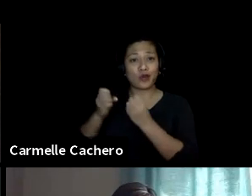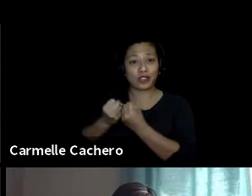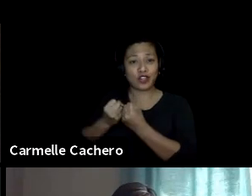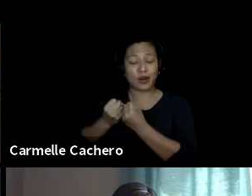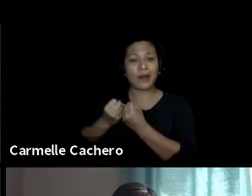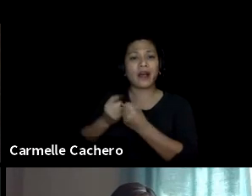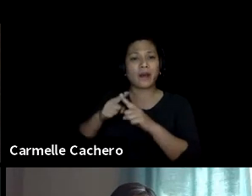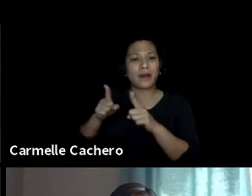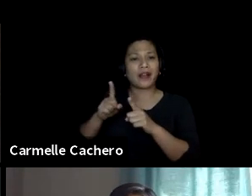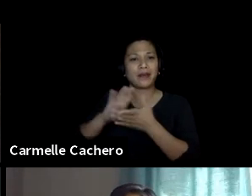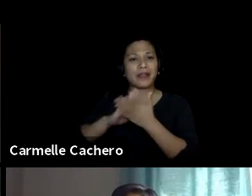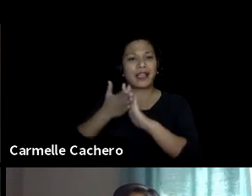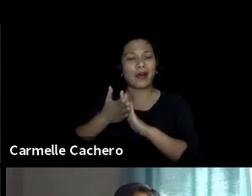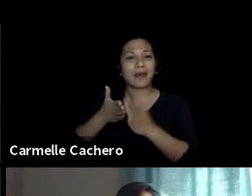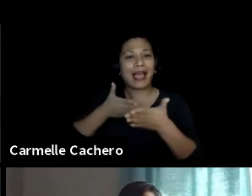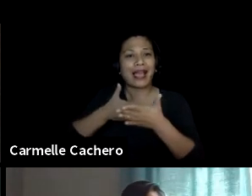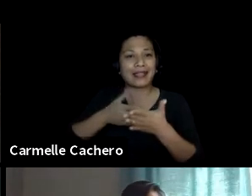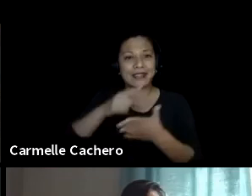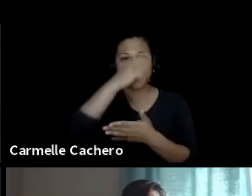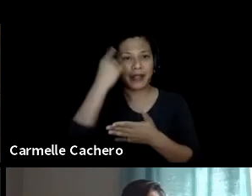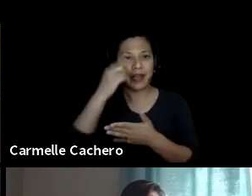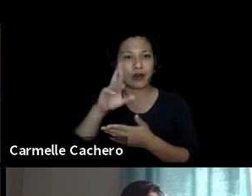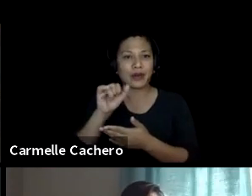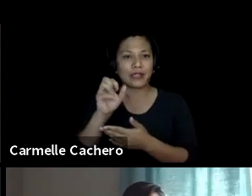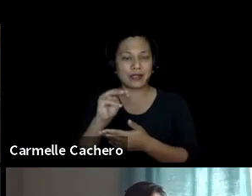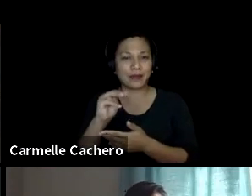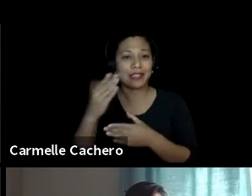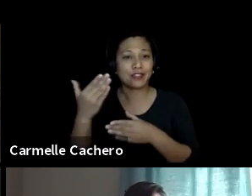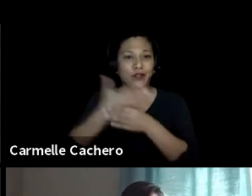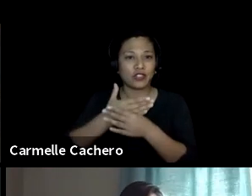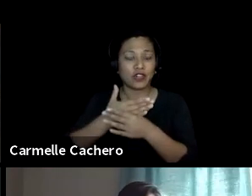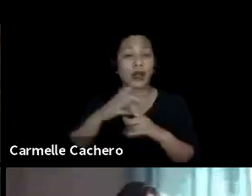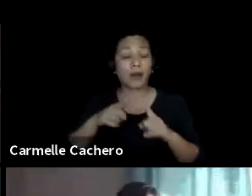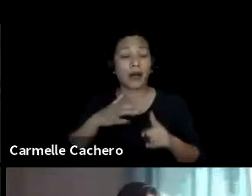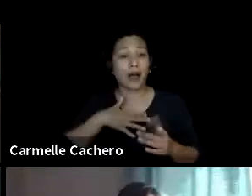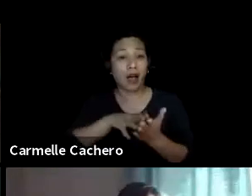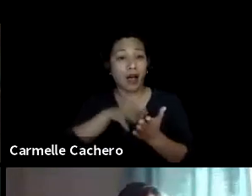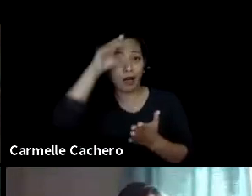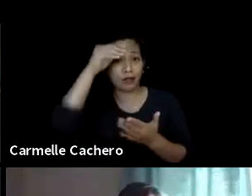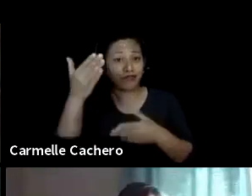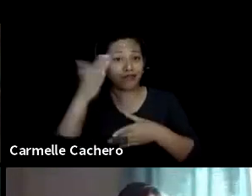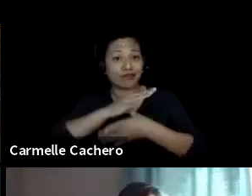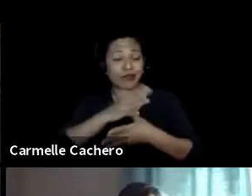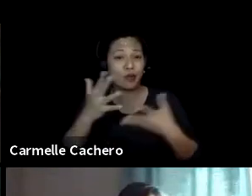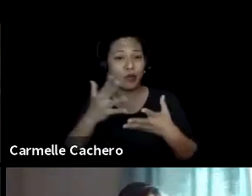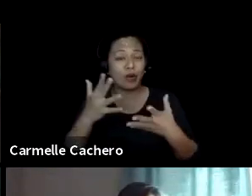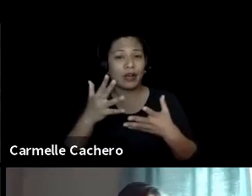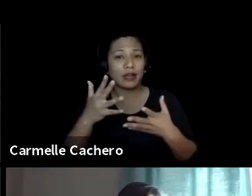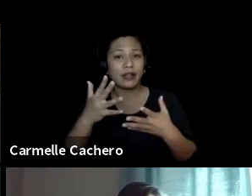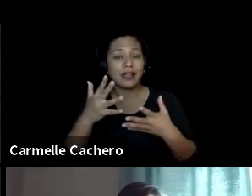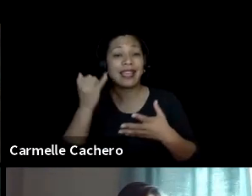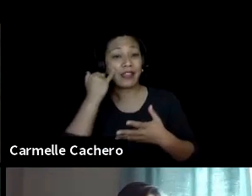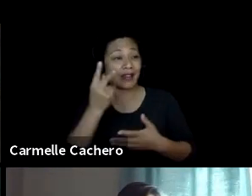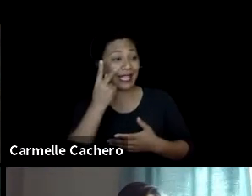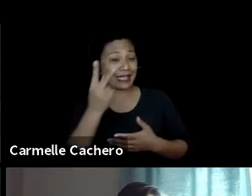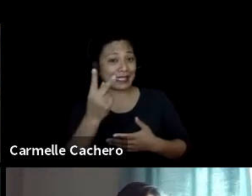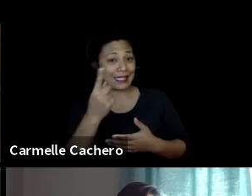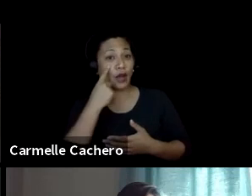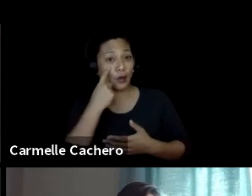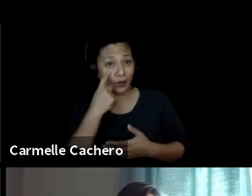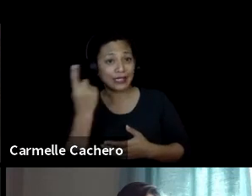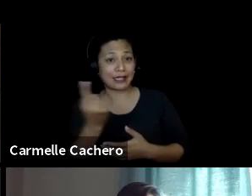racism intervention. And what I learned is the main takeaway was to step up when I see something happening. I come